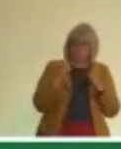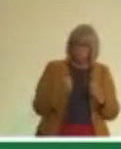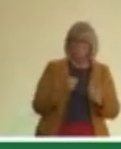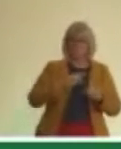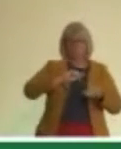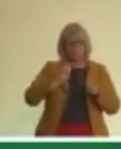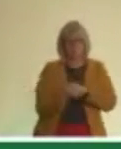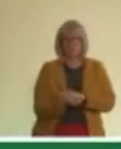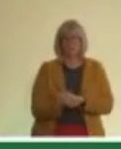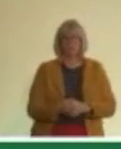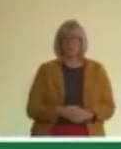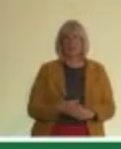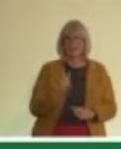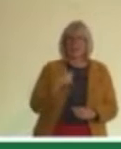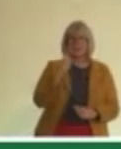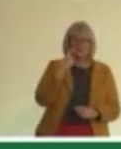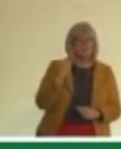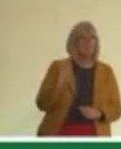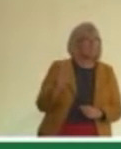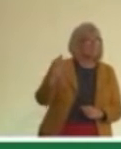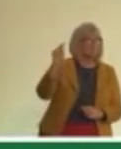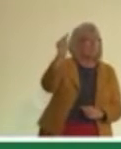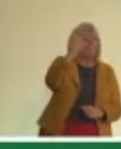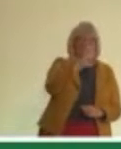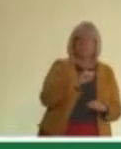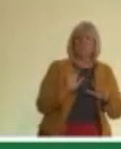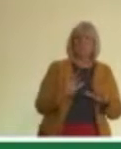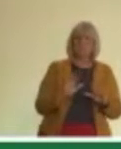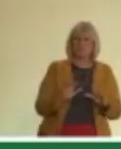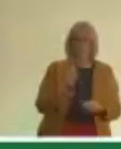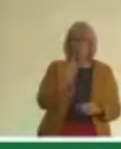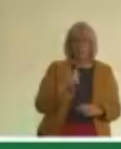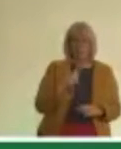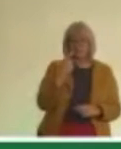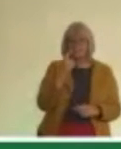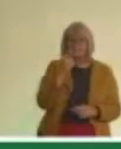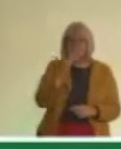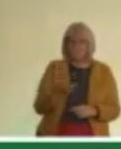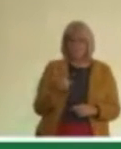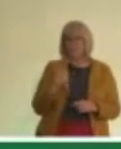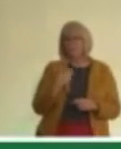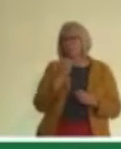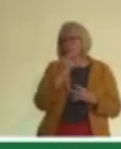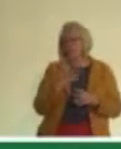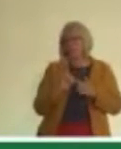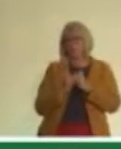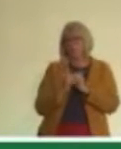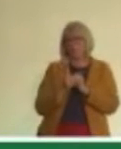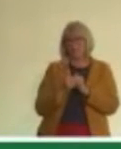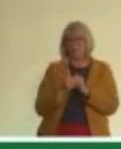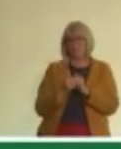this all around the country, but actually, I see it every single day. I see it with my amazing colleagues, Sian Berry and Caroline Russell.